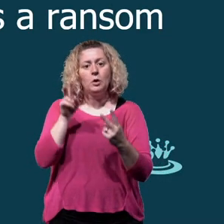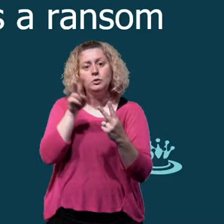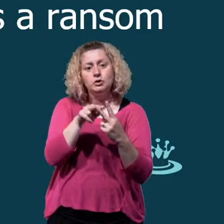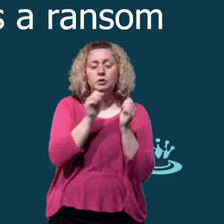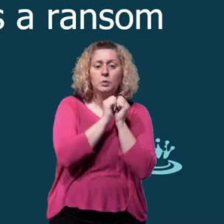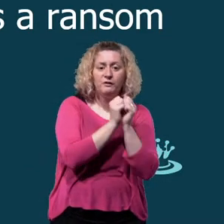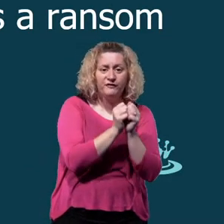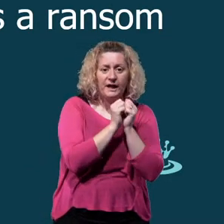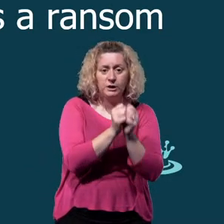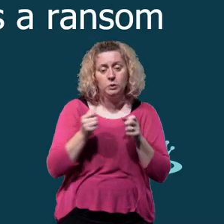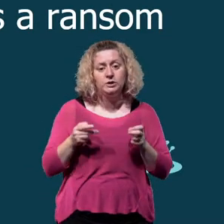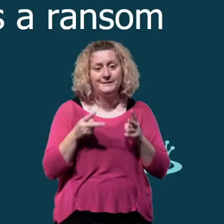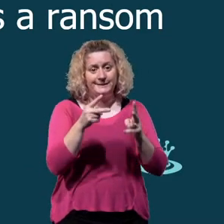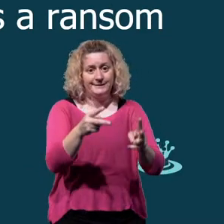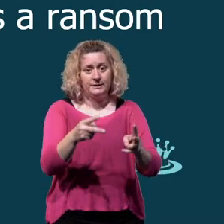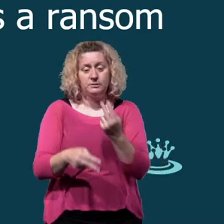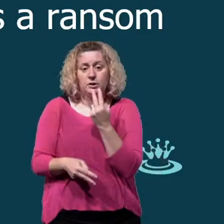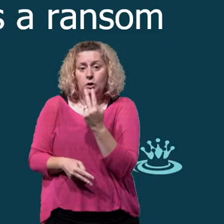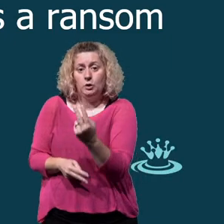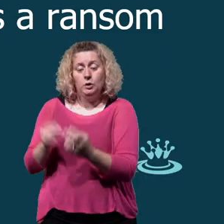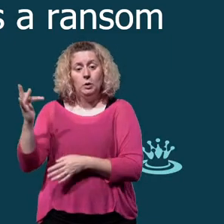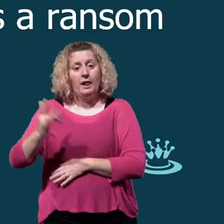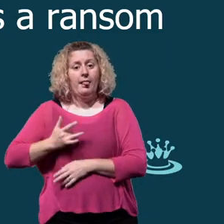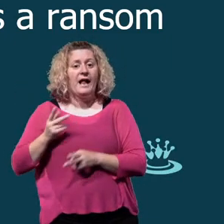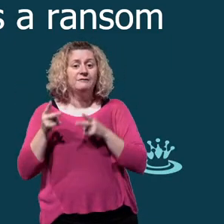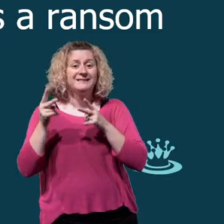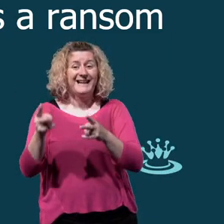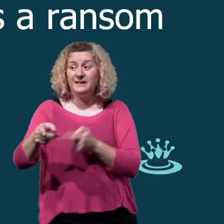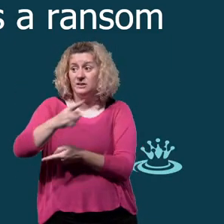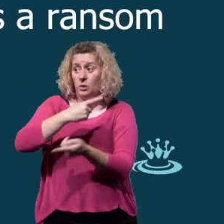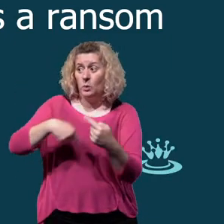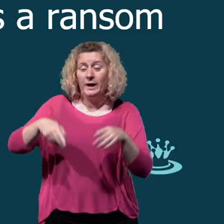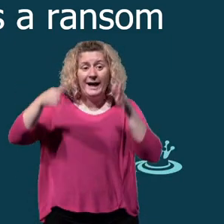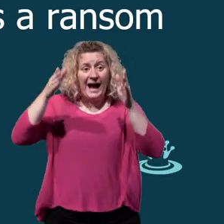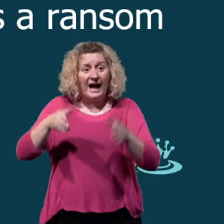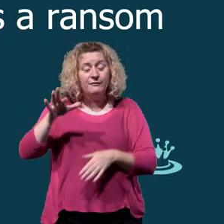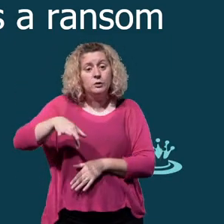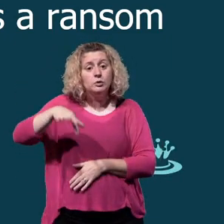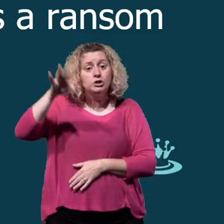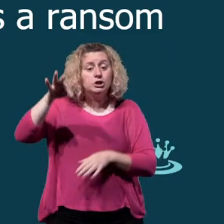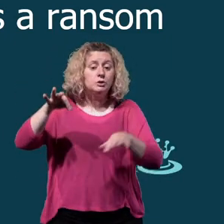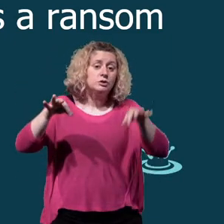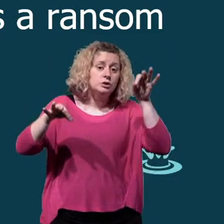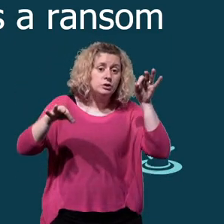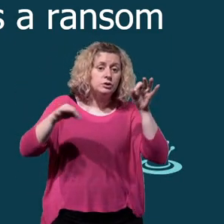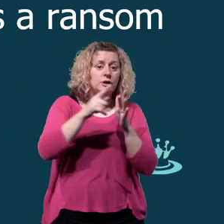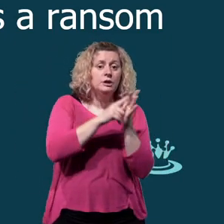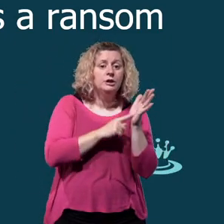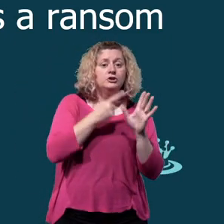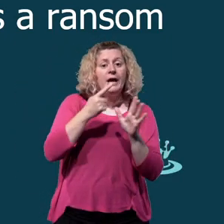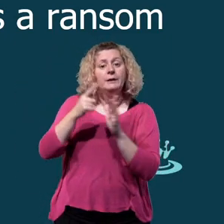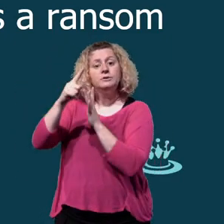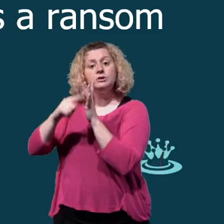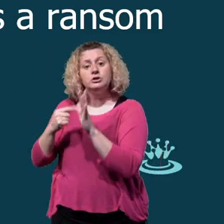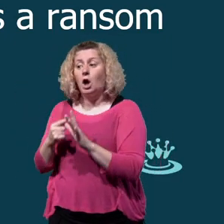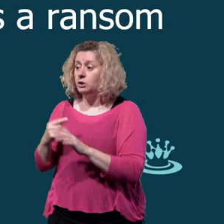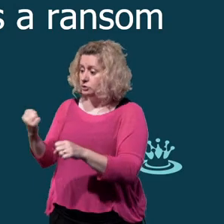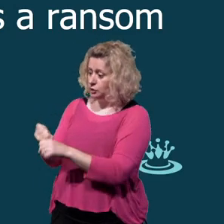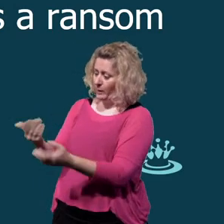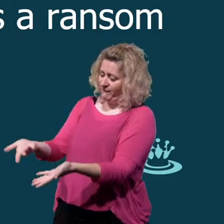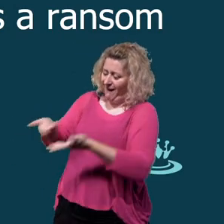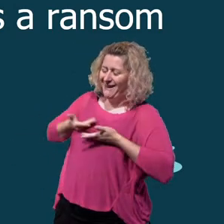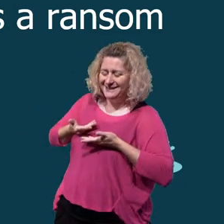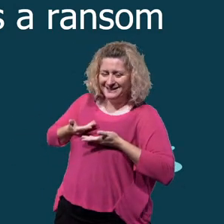two lifestyles we have to choose. There's one way of living, James and John, do it for us. The